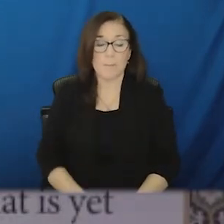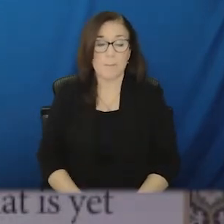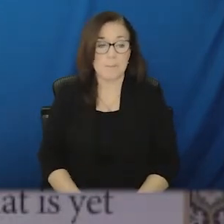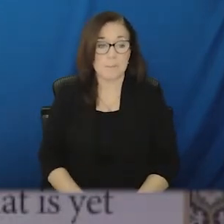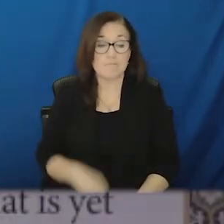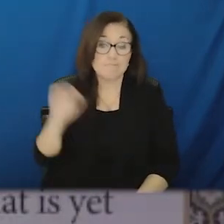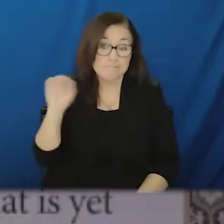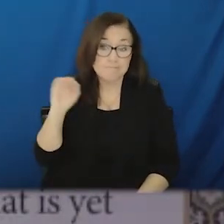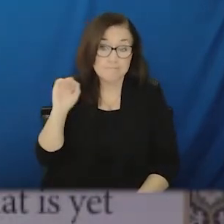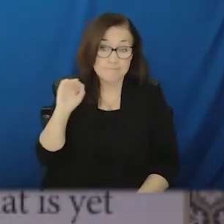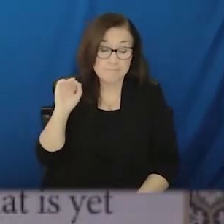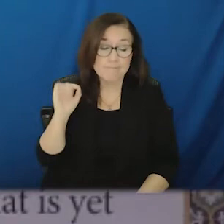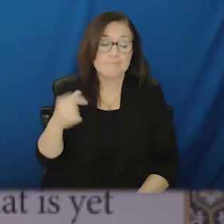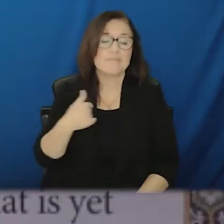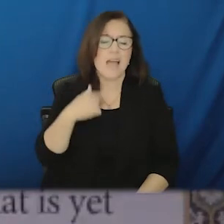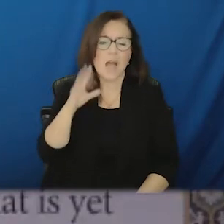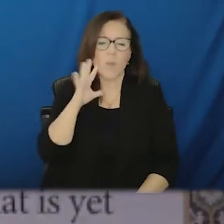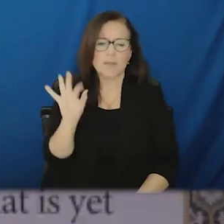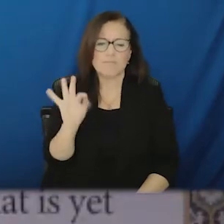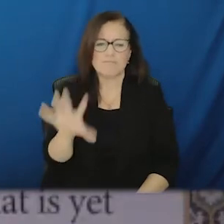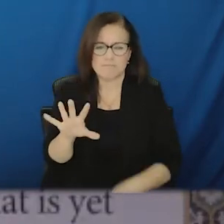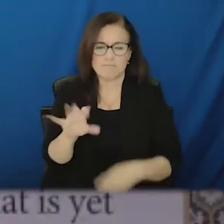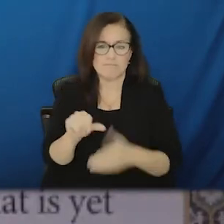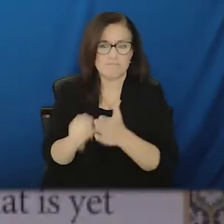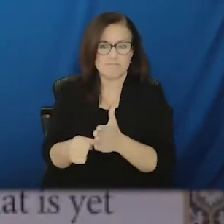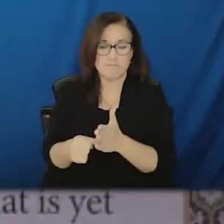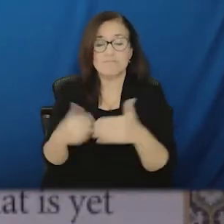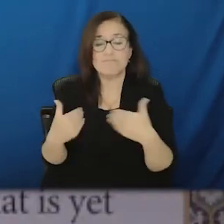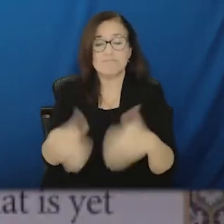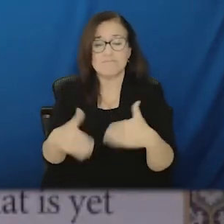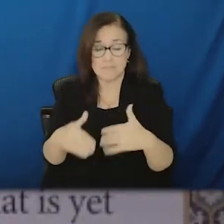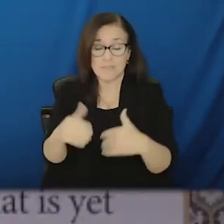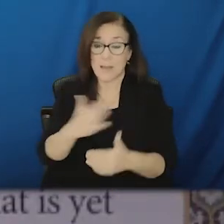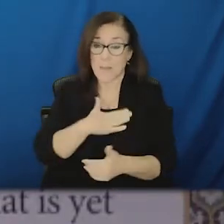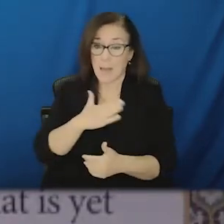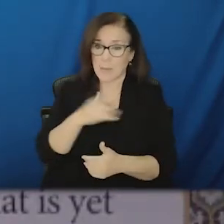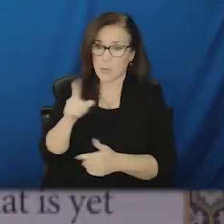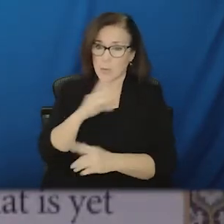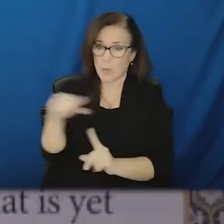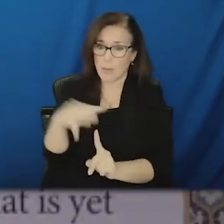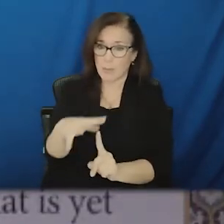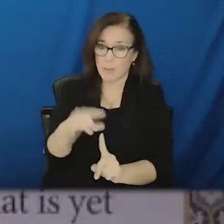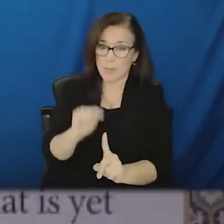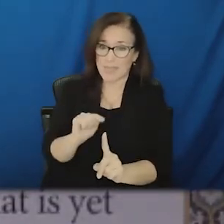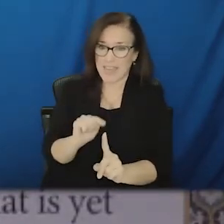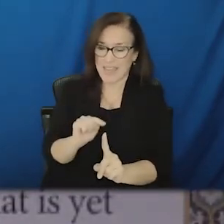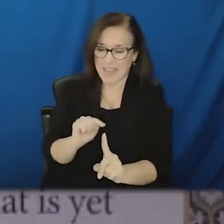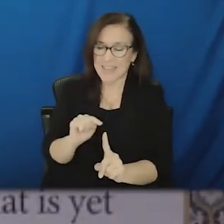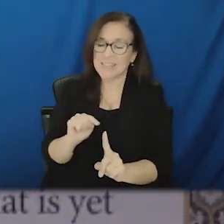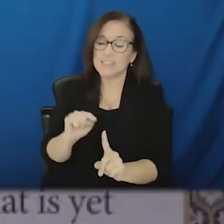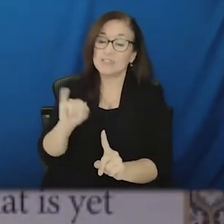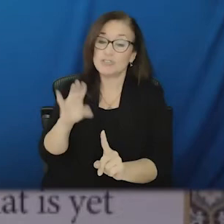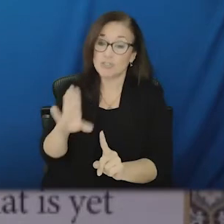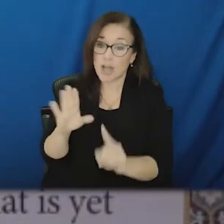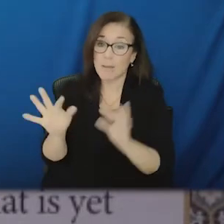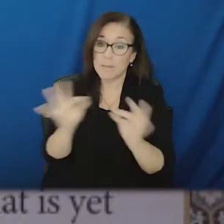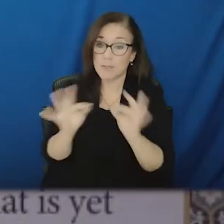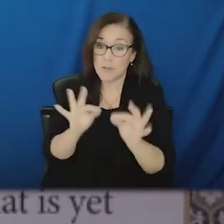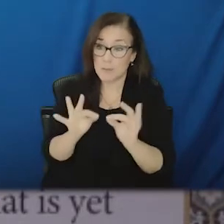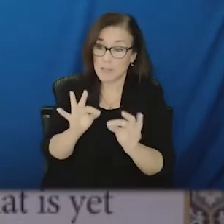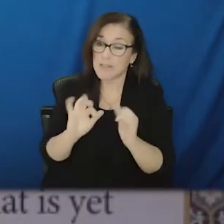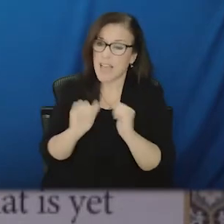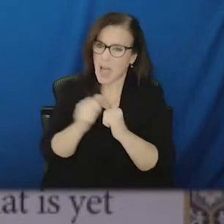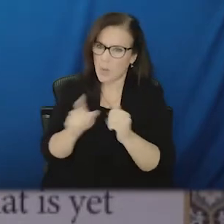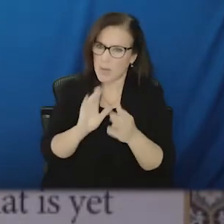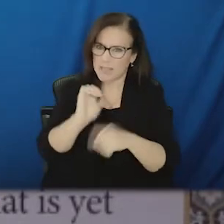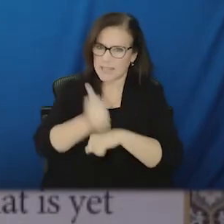Seeing none, I will only just underscore that I'm so glad you pointed out the way that the job description is organized, and